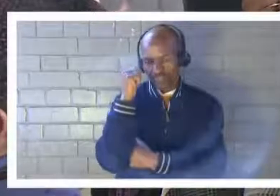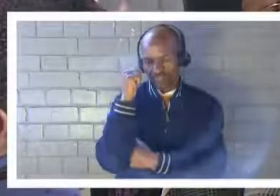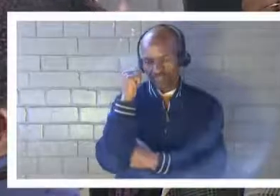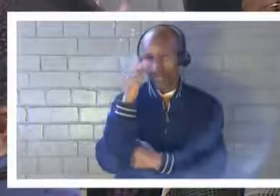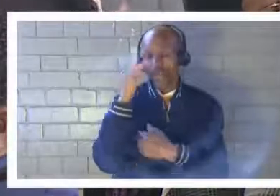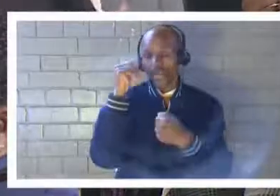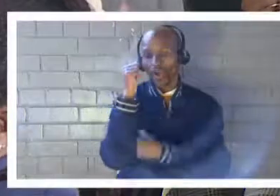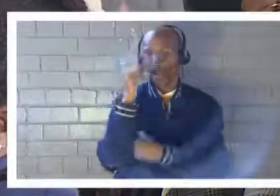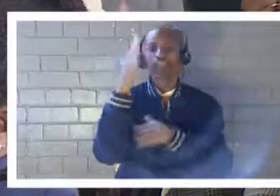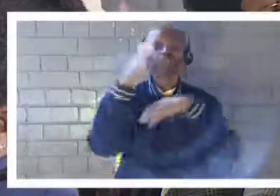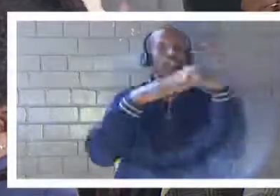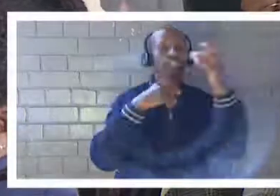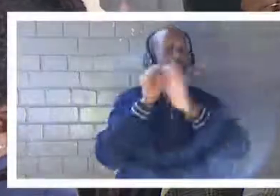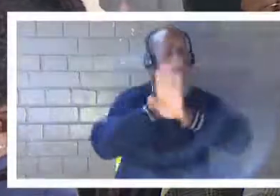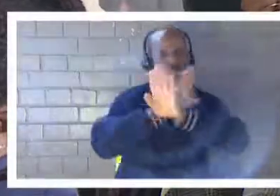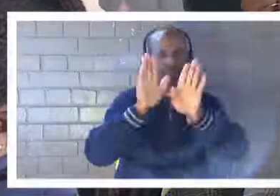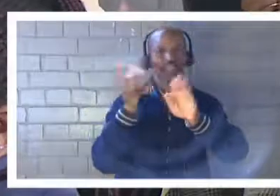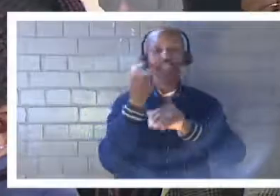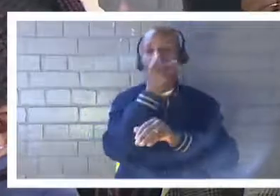an office building.